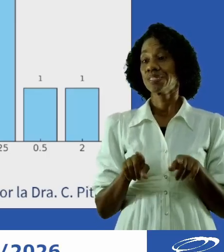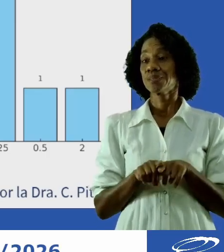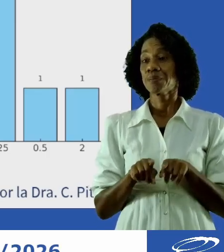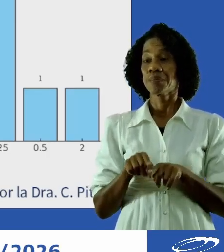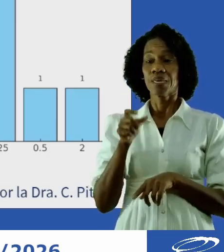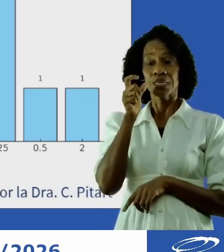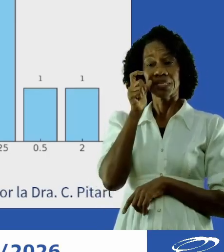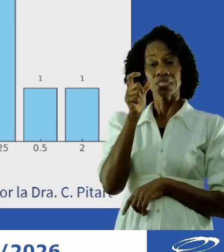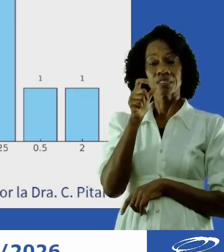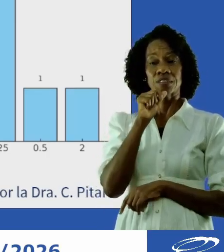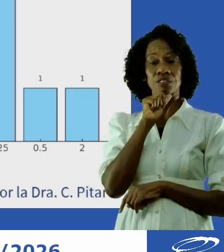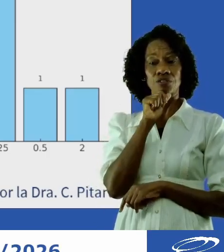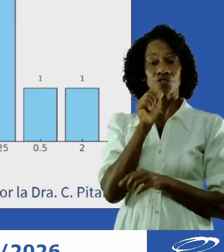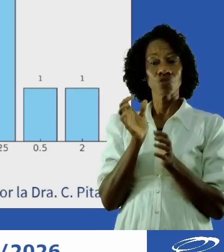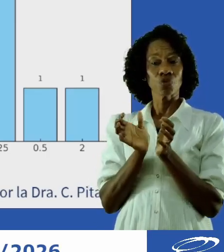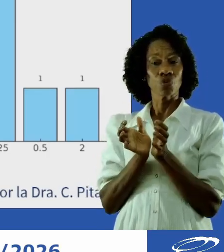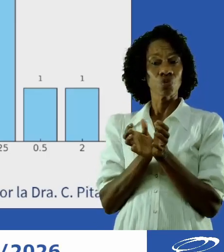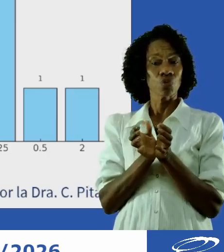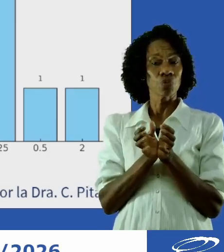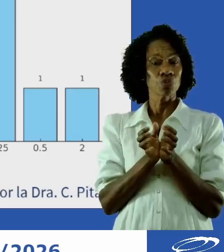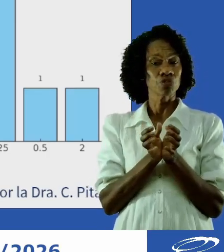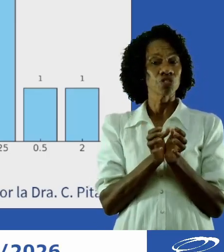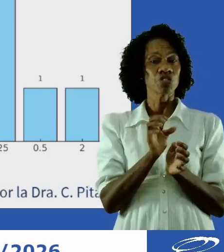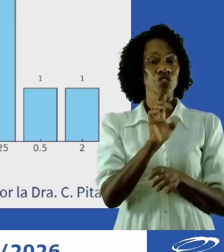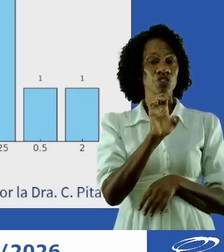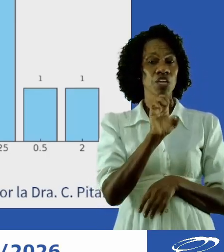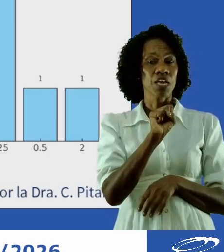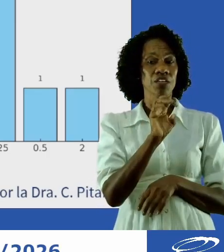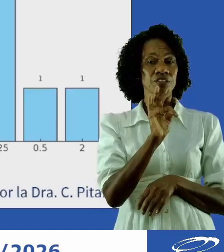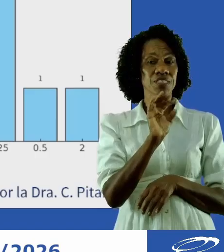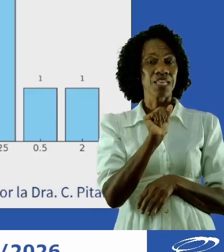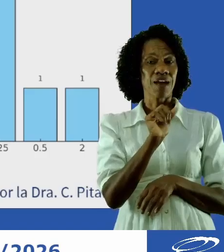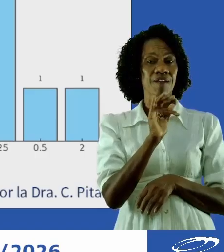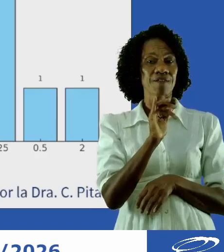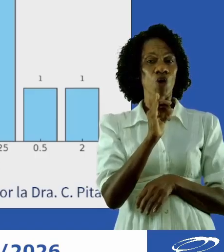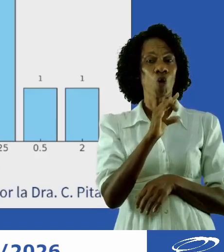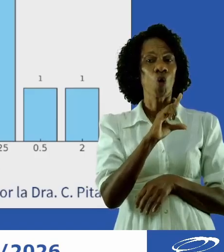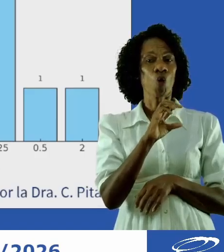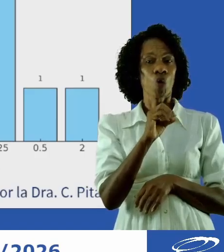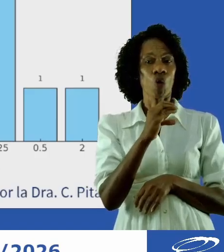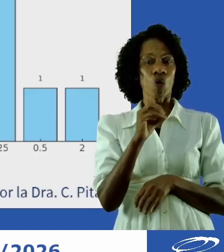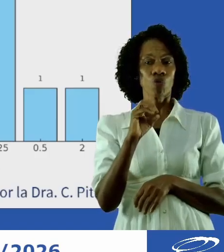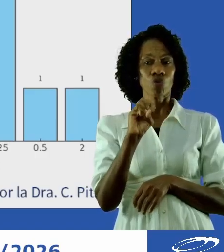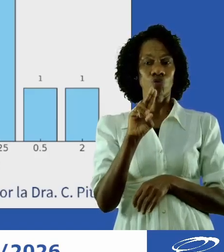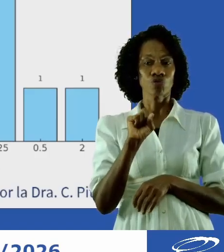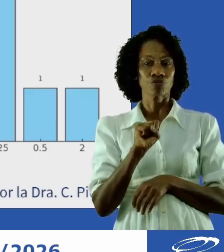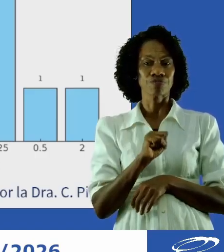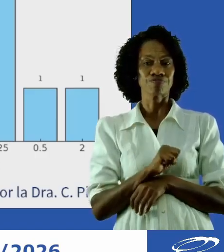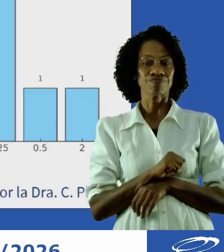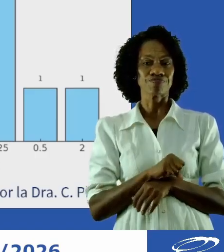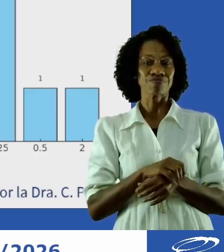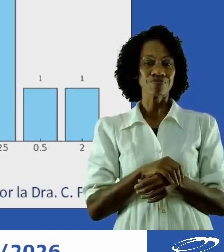of methicillin-resistant Staph epidermidis, because here the number of staphylococci resistant